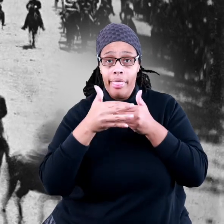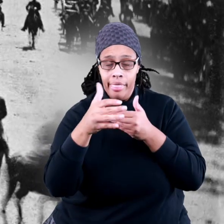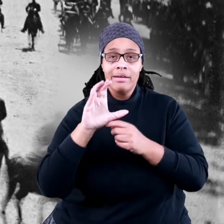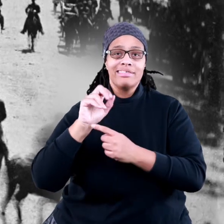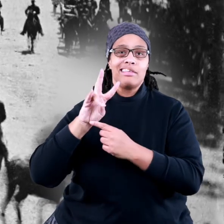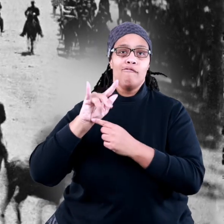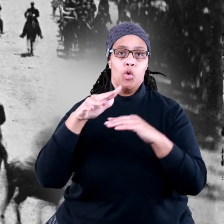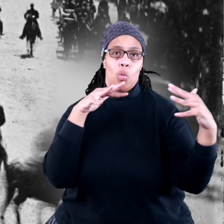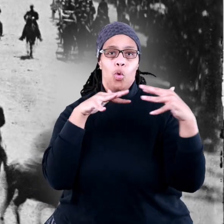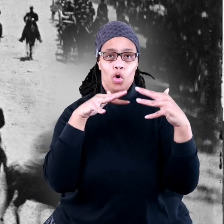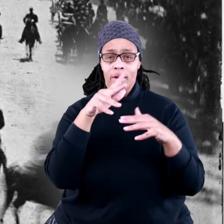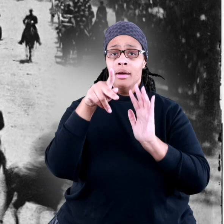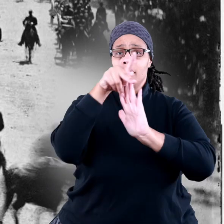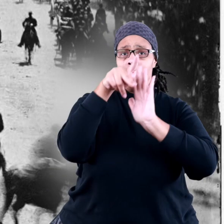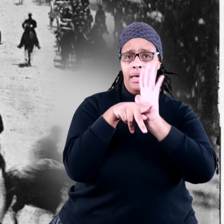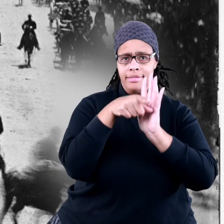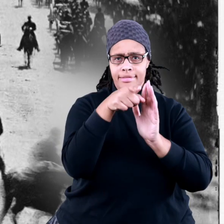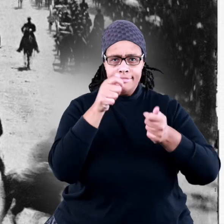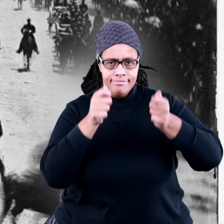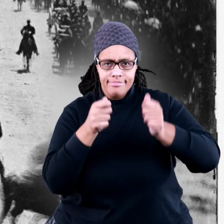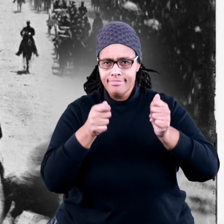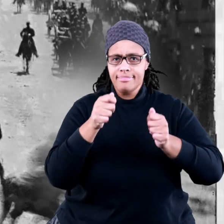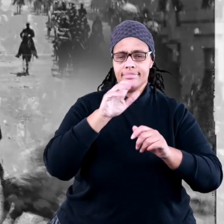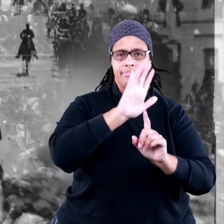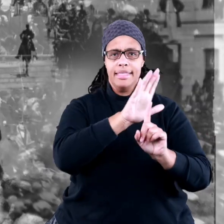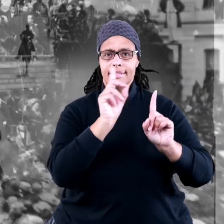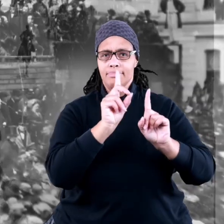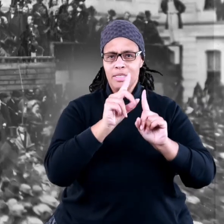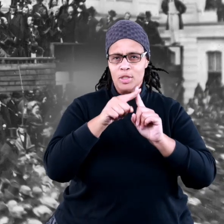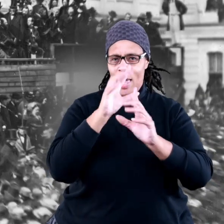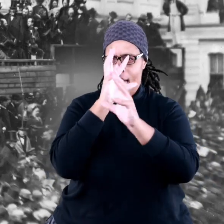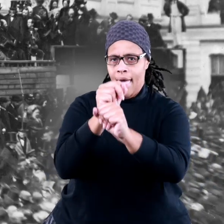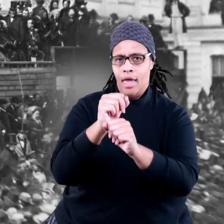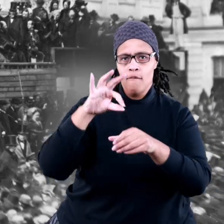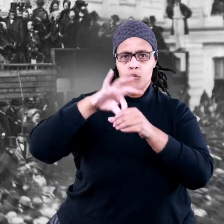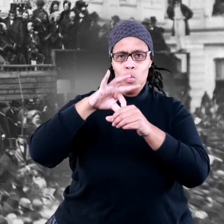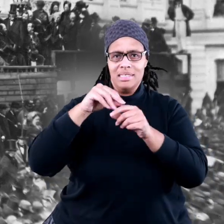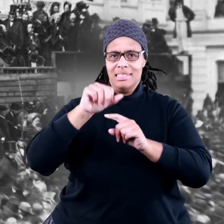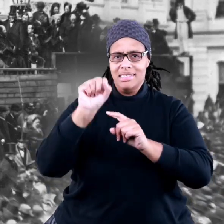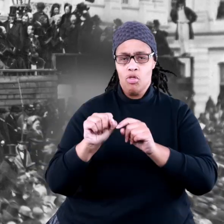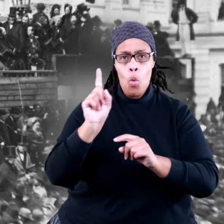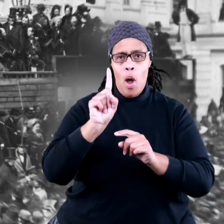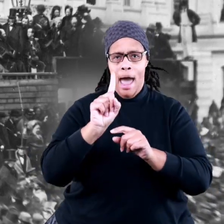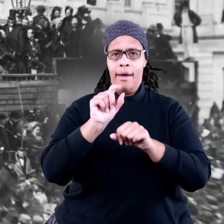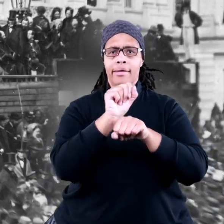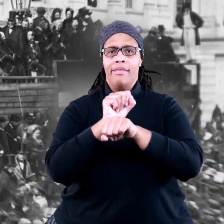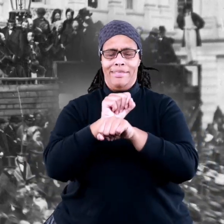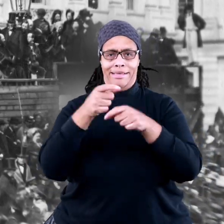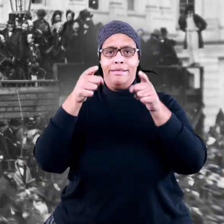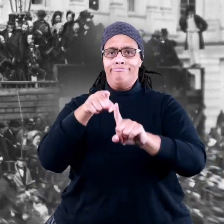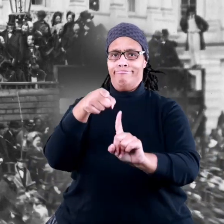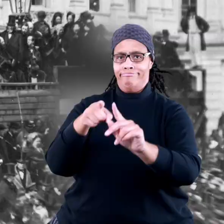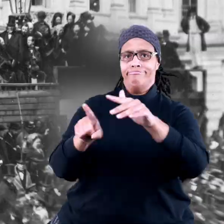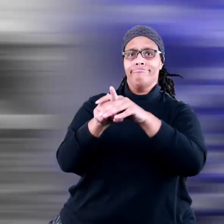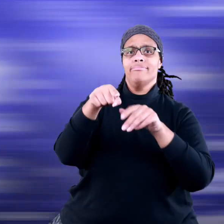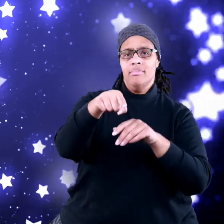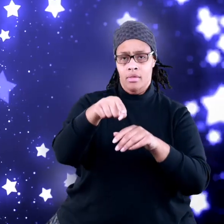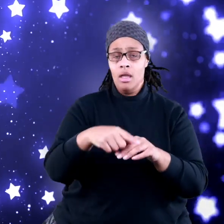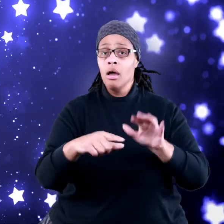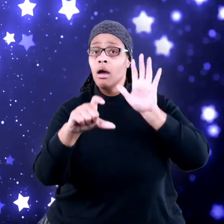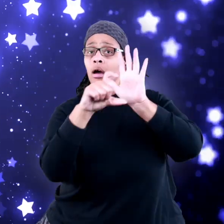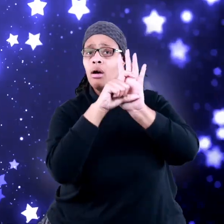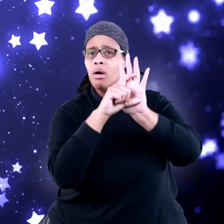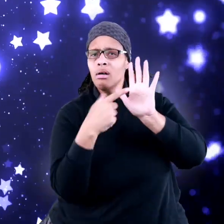War. These policies were adopted by Democrats to appeal to voters in the South, where slavery was more prevalent.